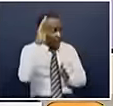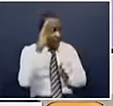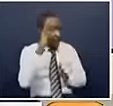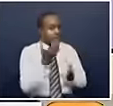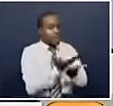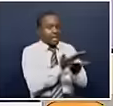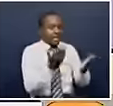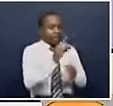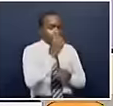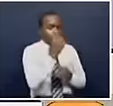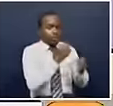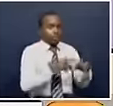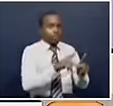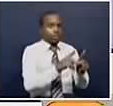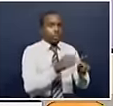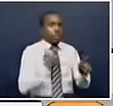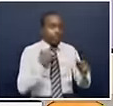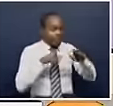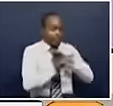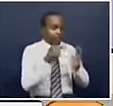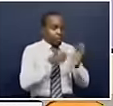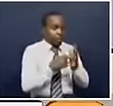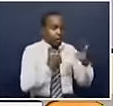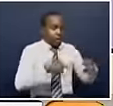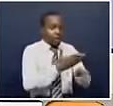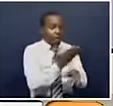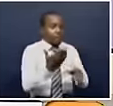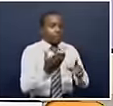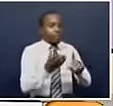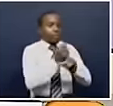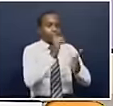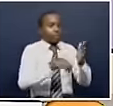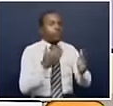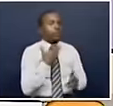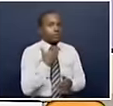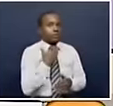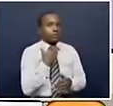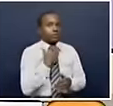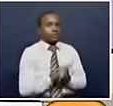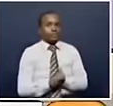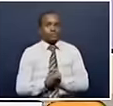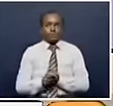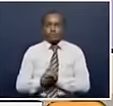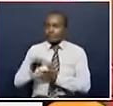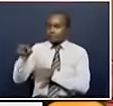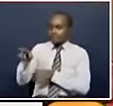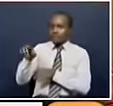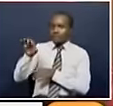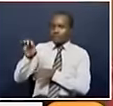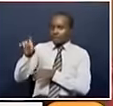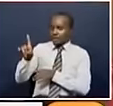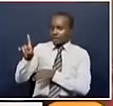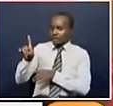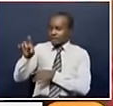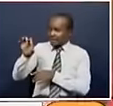every opportunity is an entry point that can allow them to grow to where they want to go. Yeah. Jen Mwangi, Executive Director,